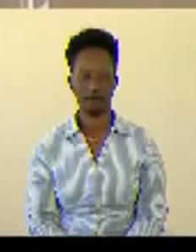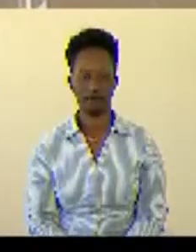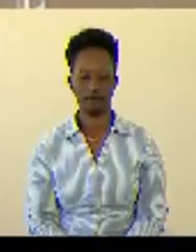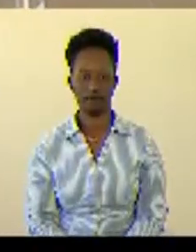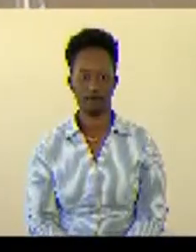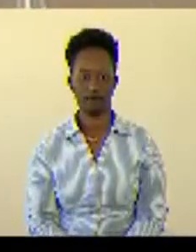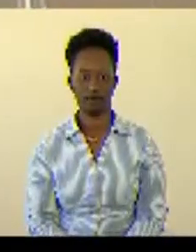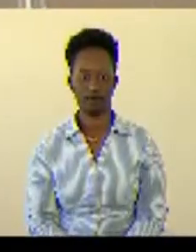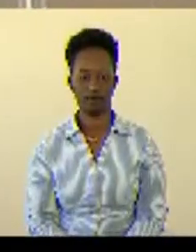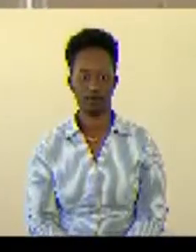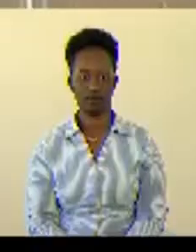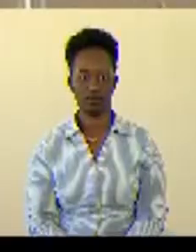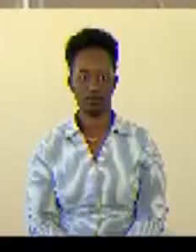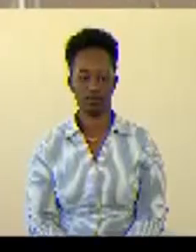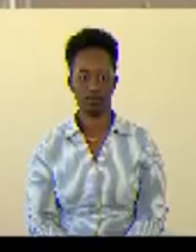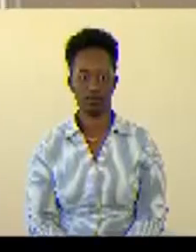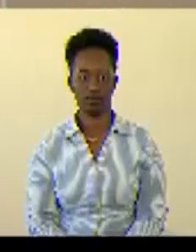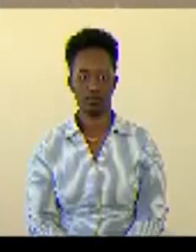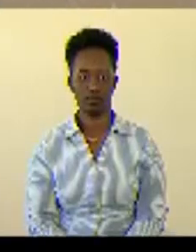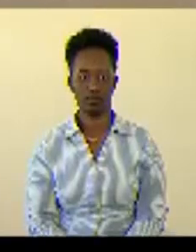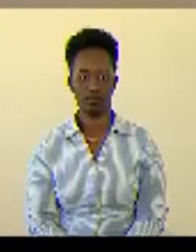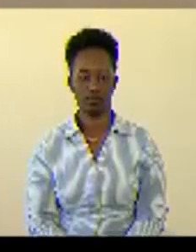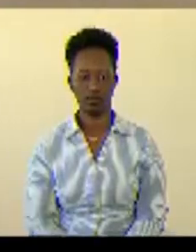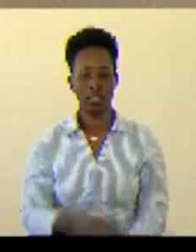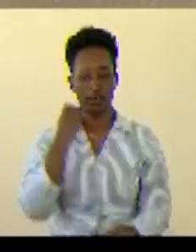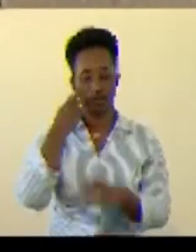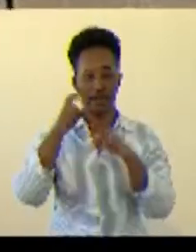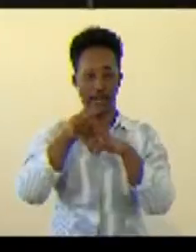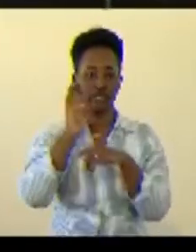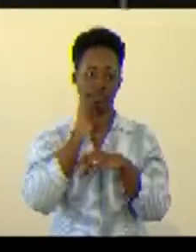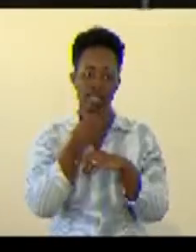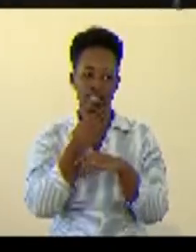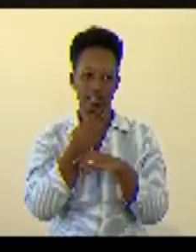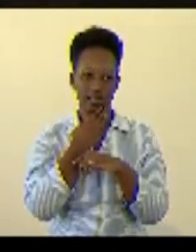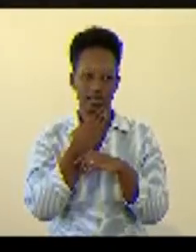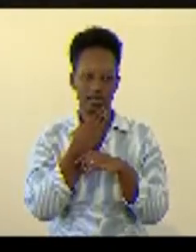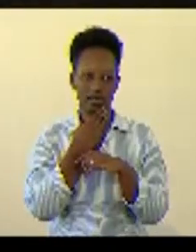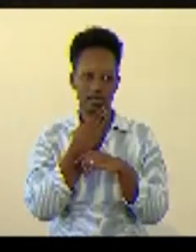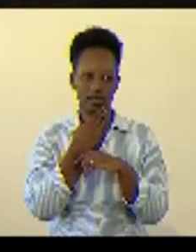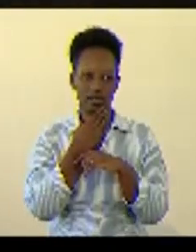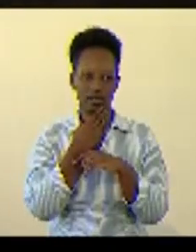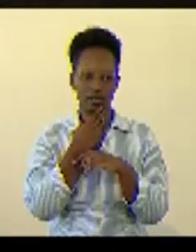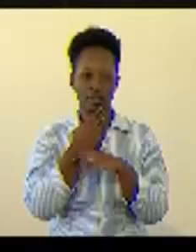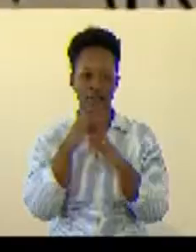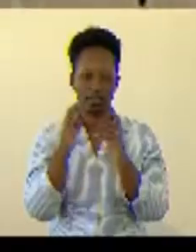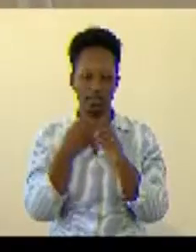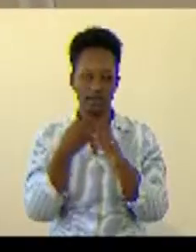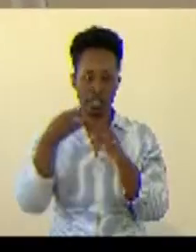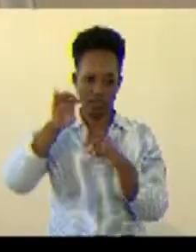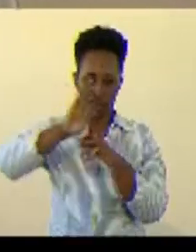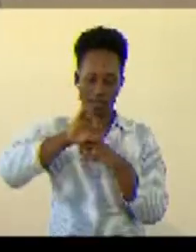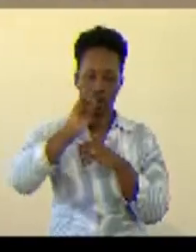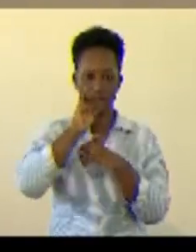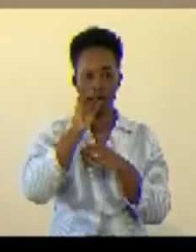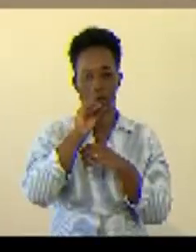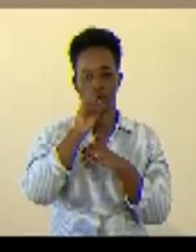And then I add a distilled water. If I add a distilled water, then I add the iodine solution.